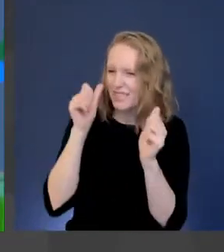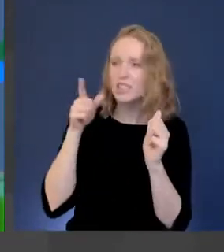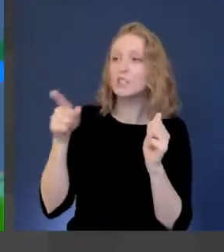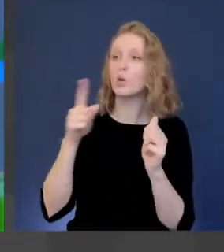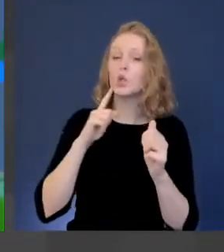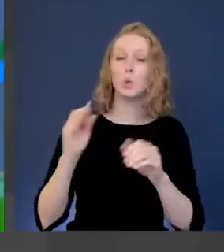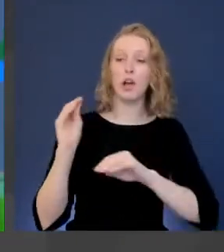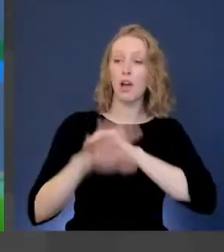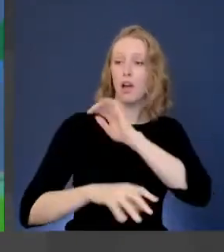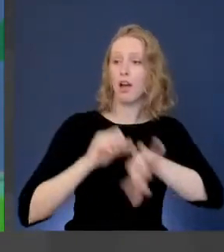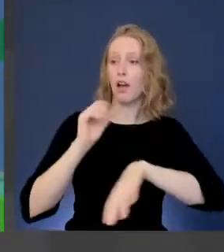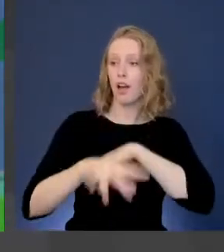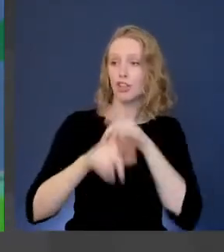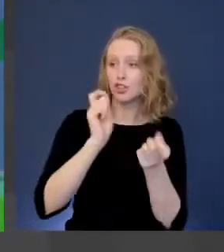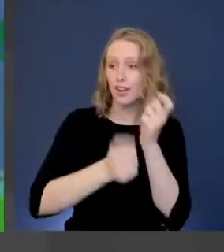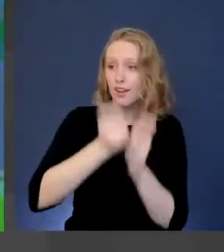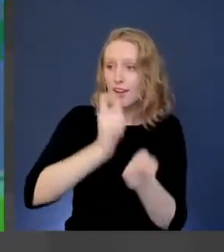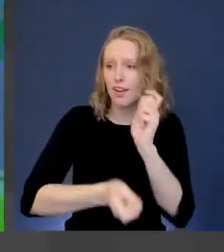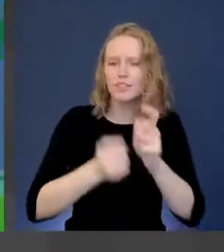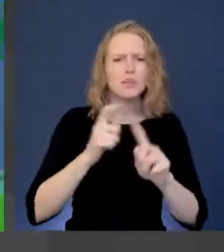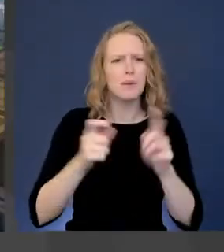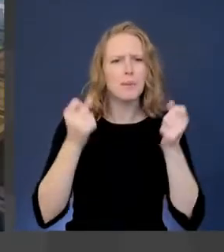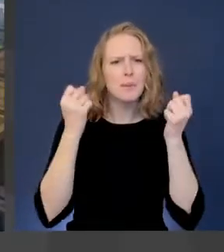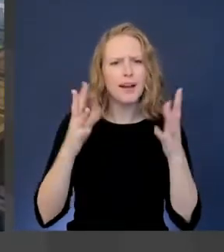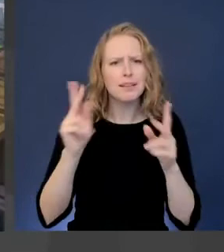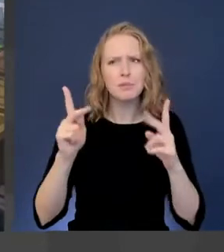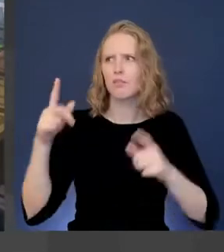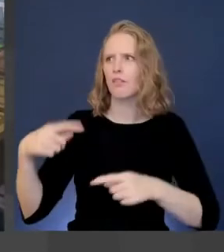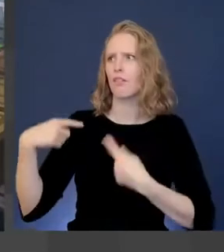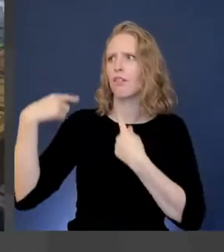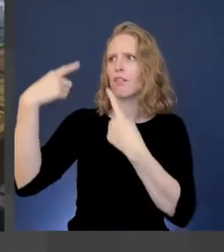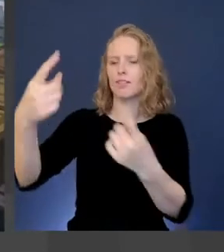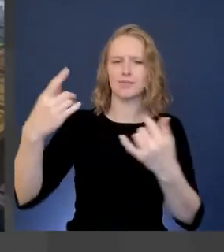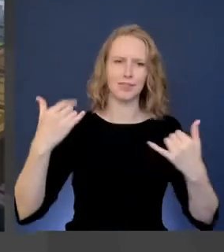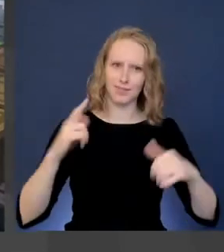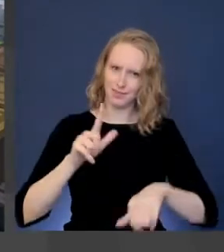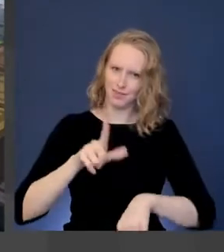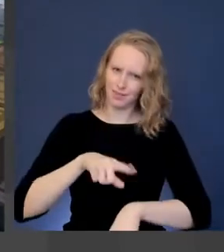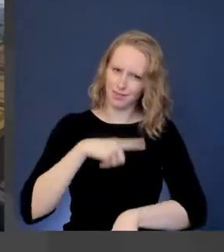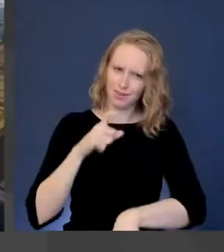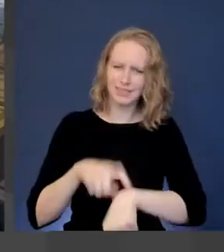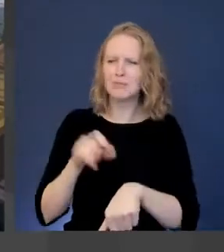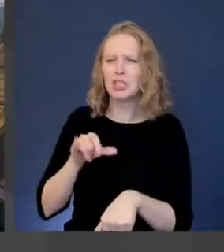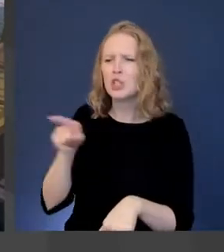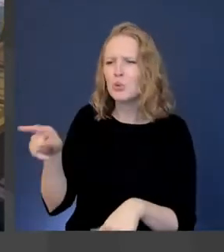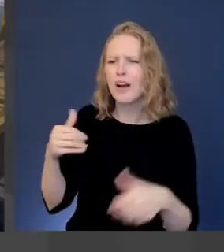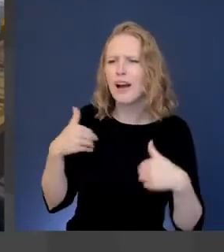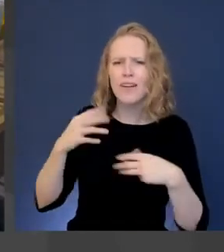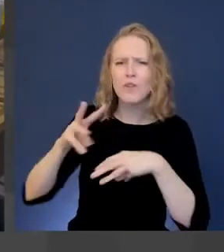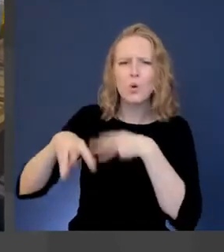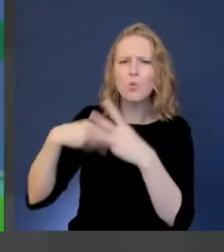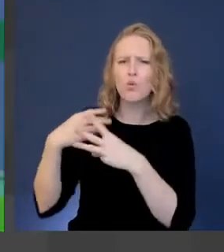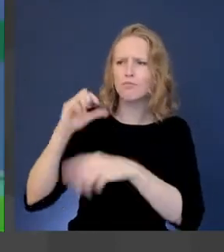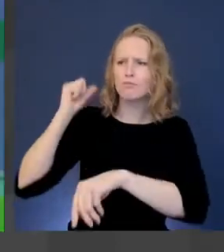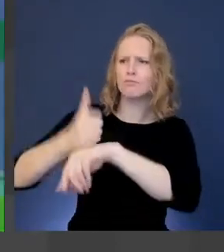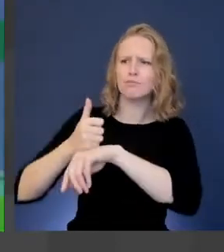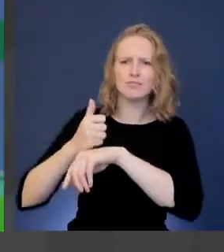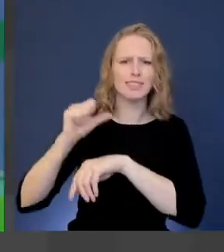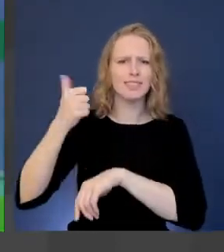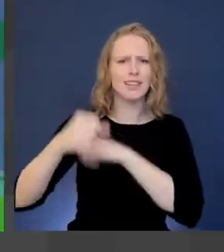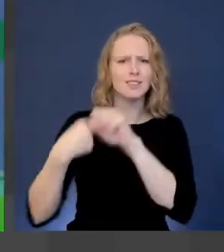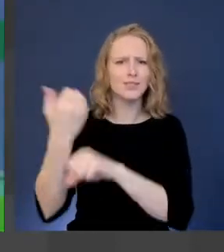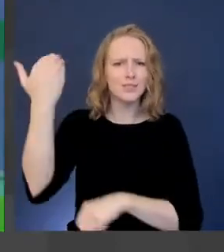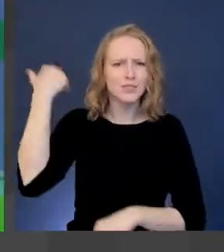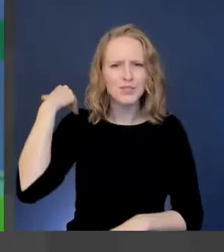obviously we have so many players who've been playing for so long. I mean, the two of you have worlds that are 10 years old. And I just love the approach you took